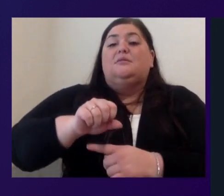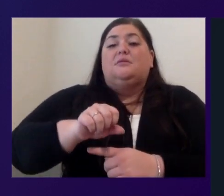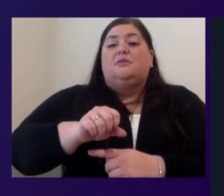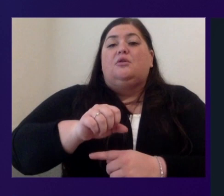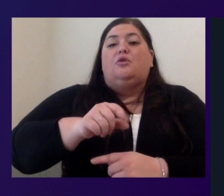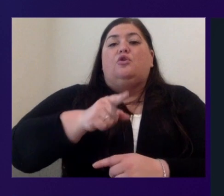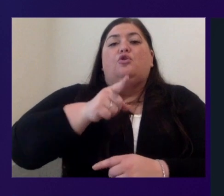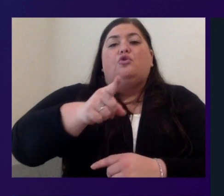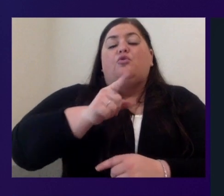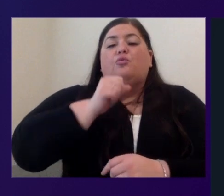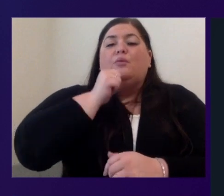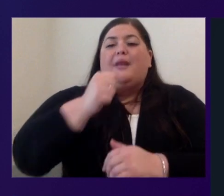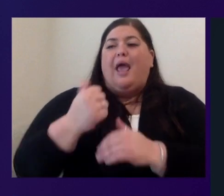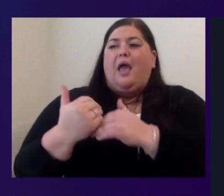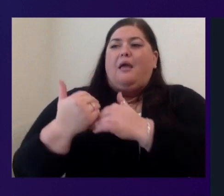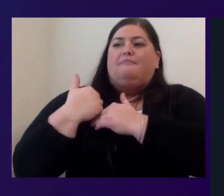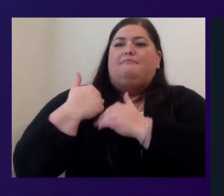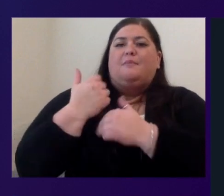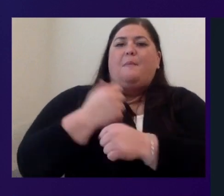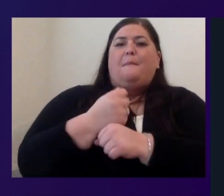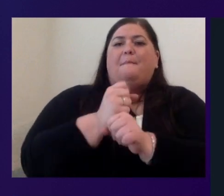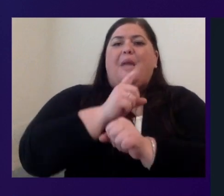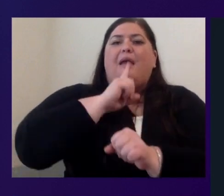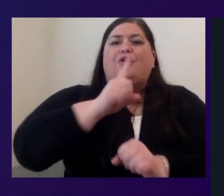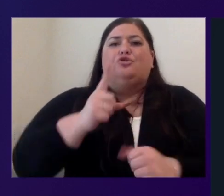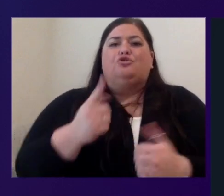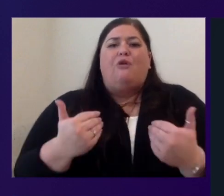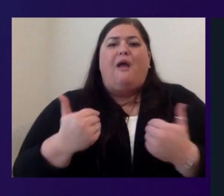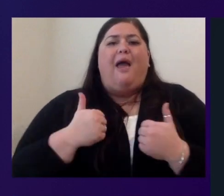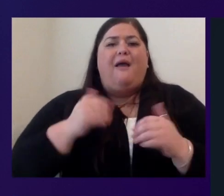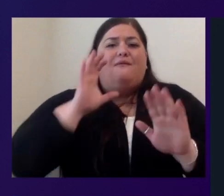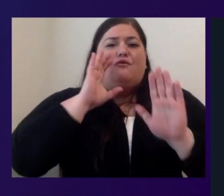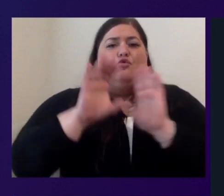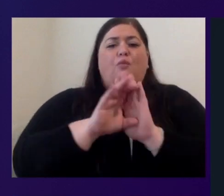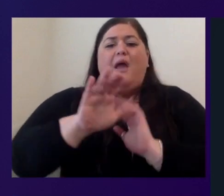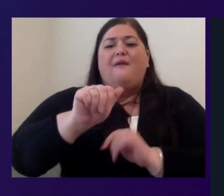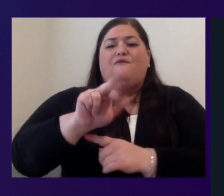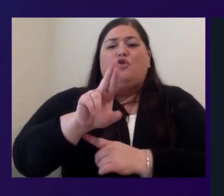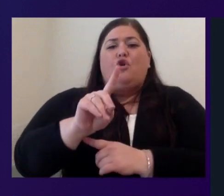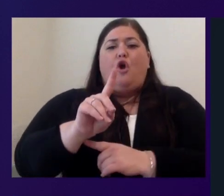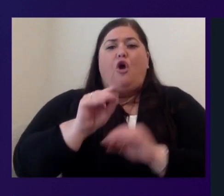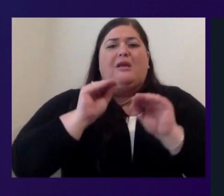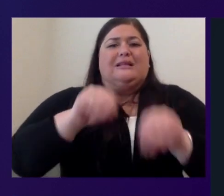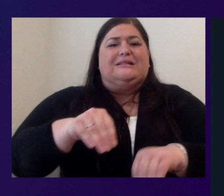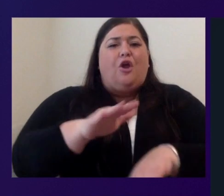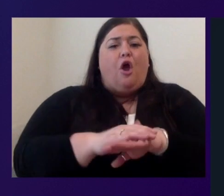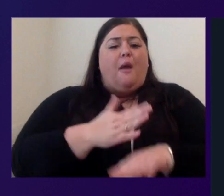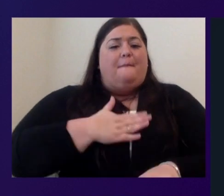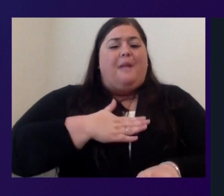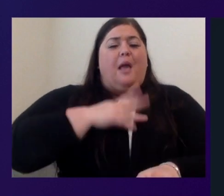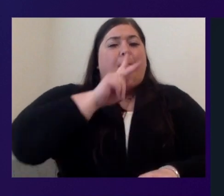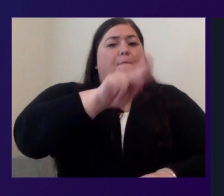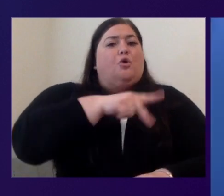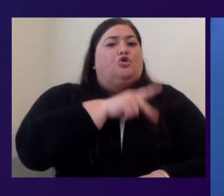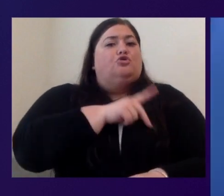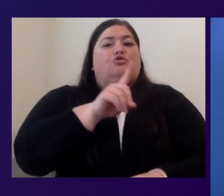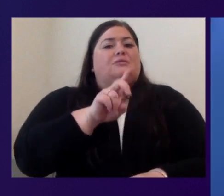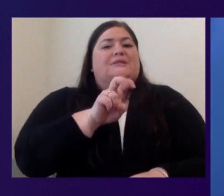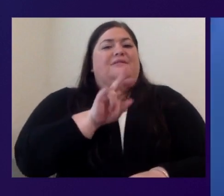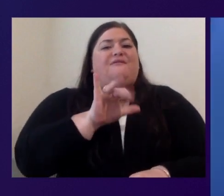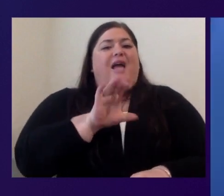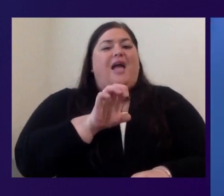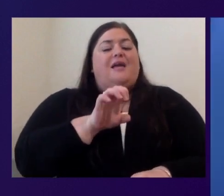not responsible for making sure I have a graphics card installed on my personal device Sure. or not. So as you rightly said, we have